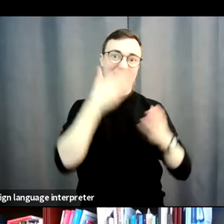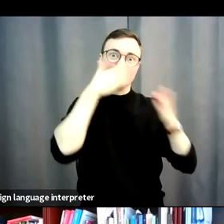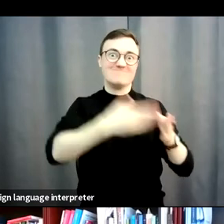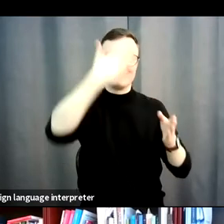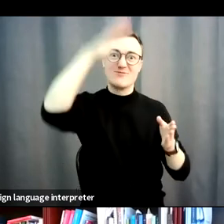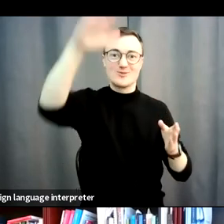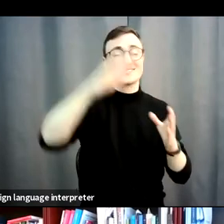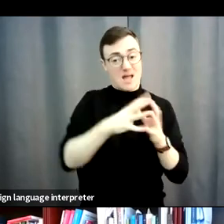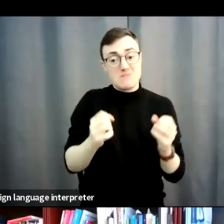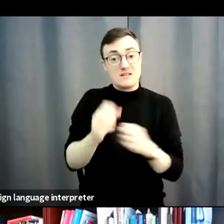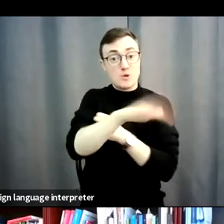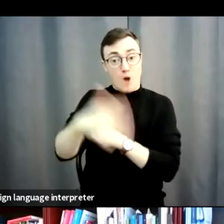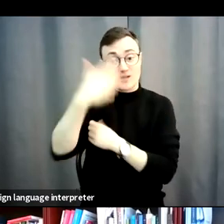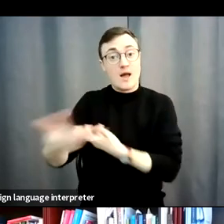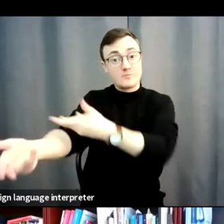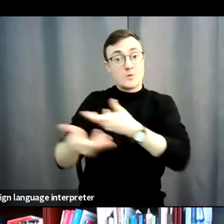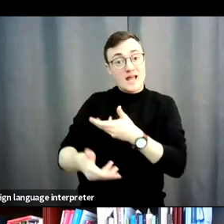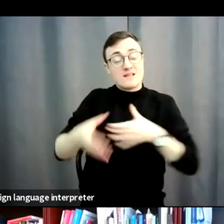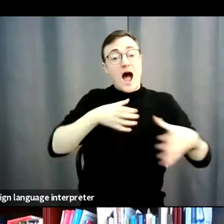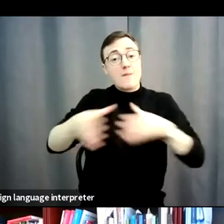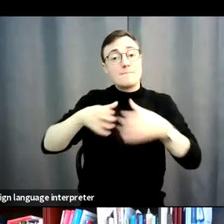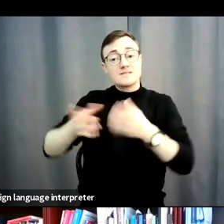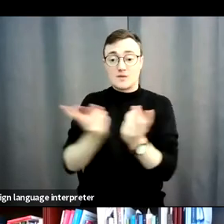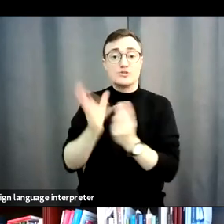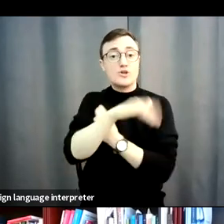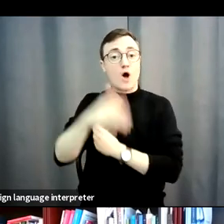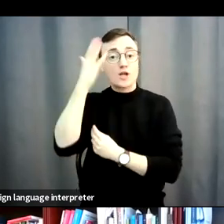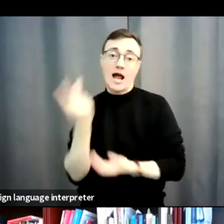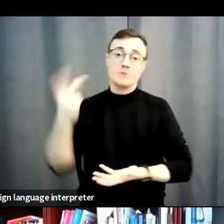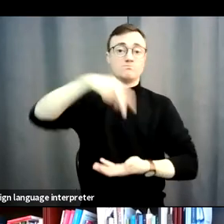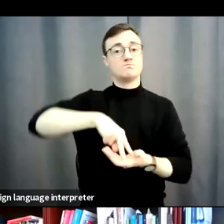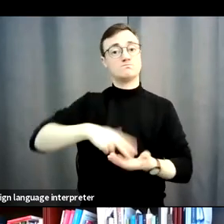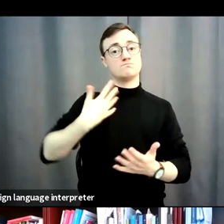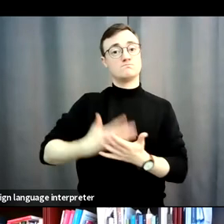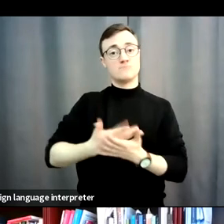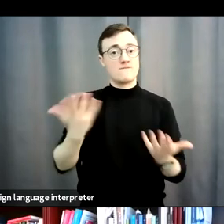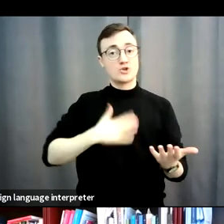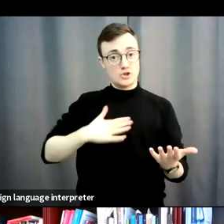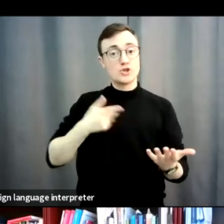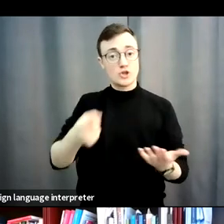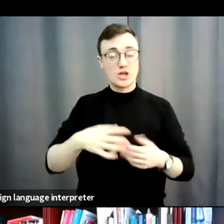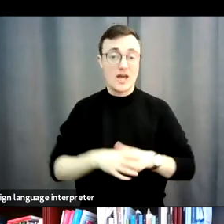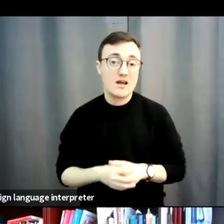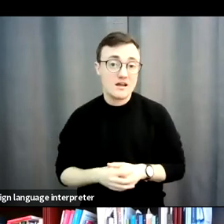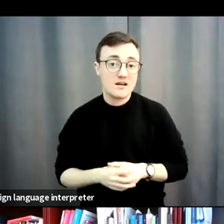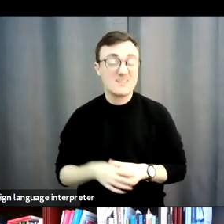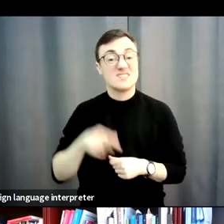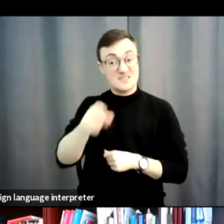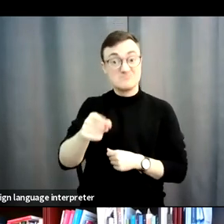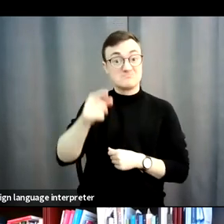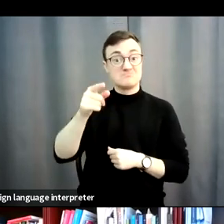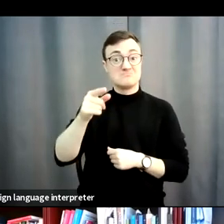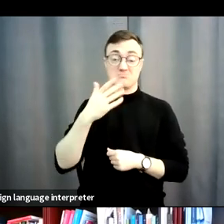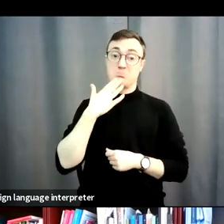they may also be accommodated so that children can express their views, which may often be useful